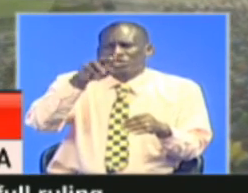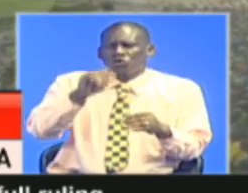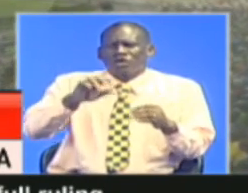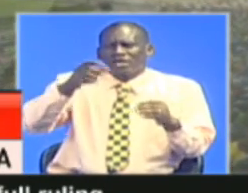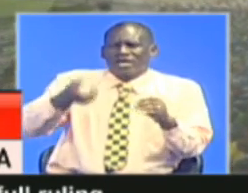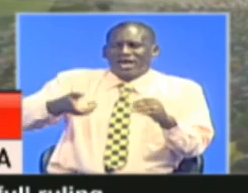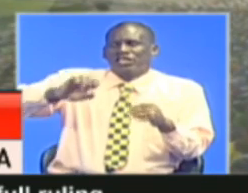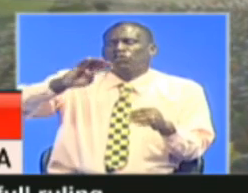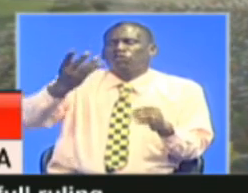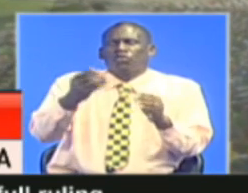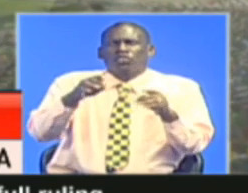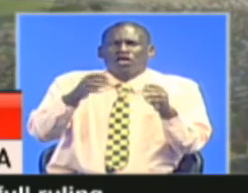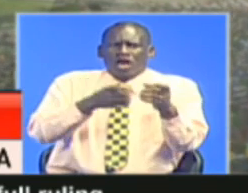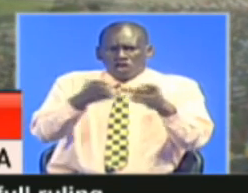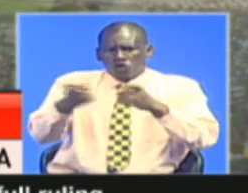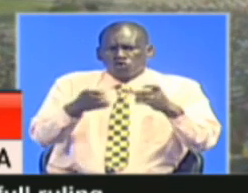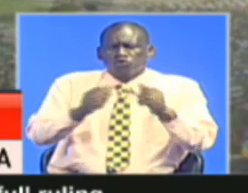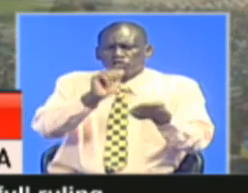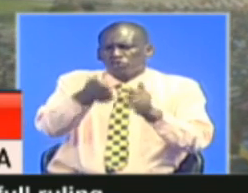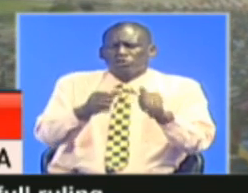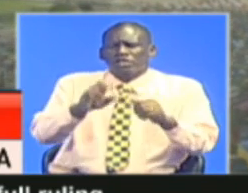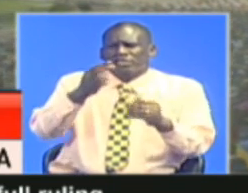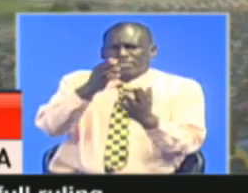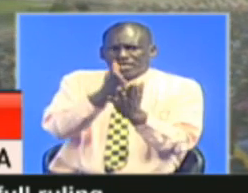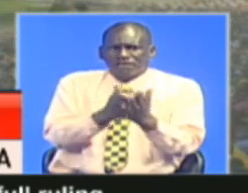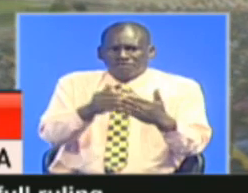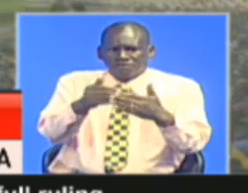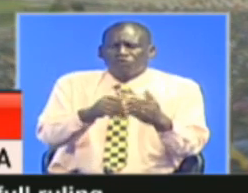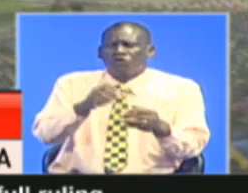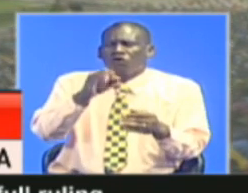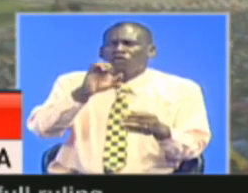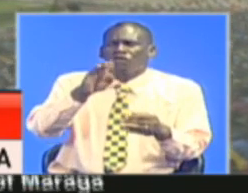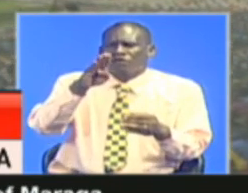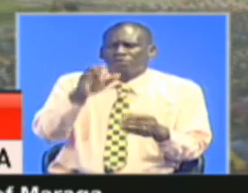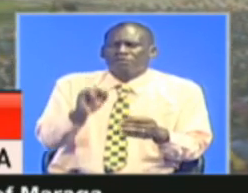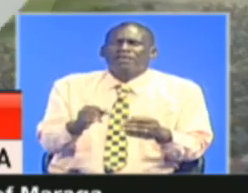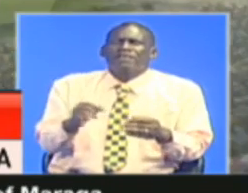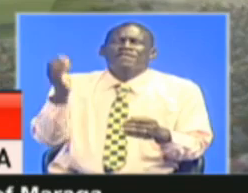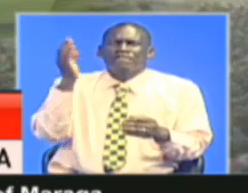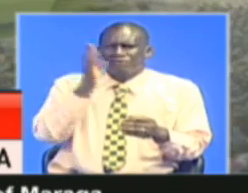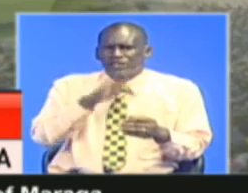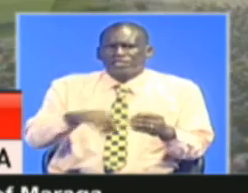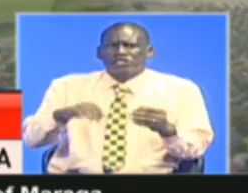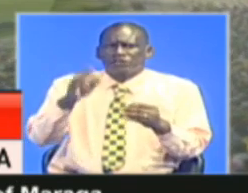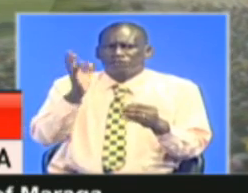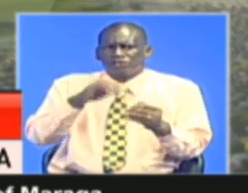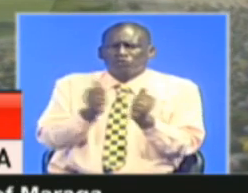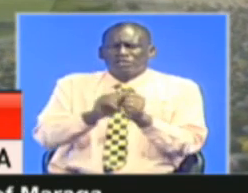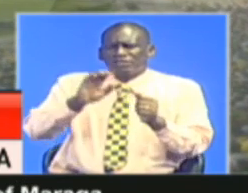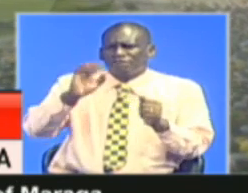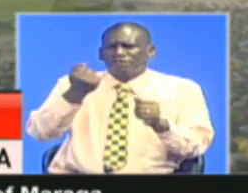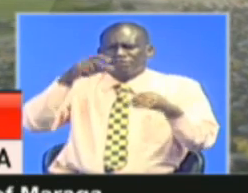as the Starlets took control of the game in the second half before Phoebe Oketch iced the cake with a free kick for a